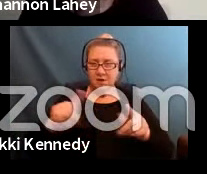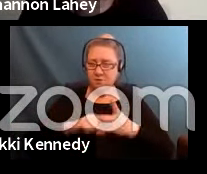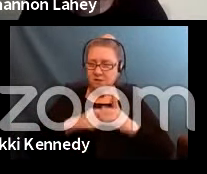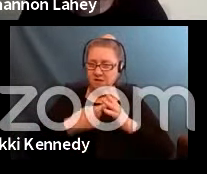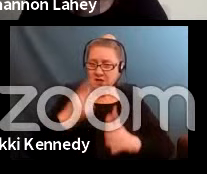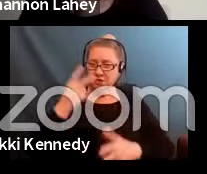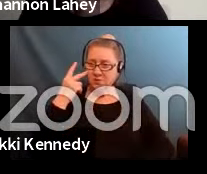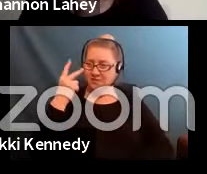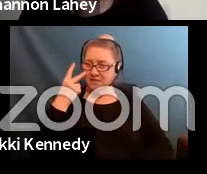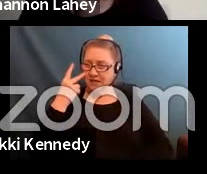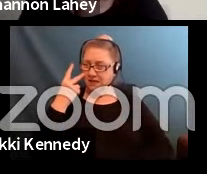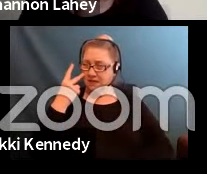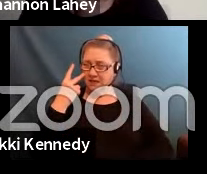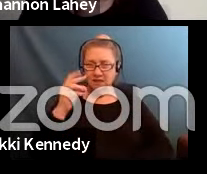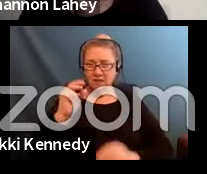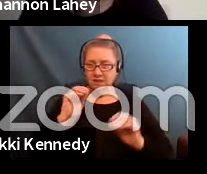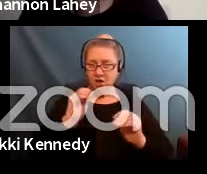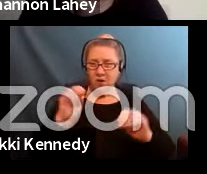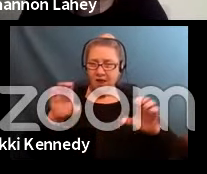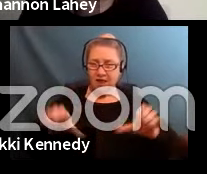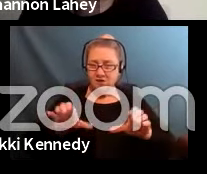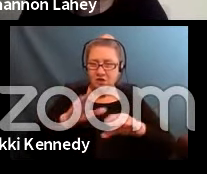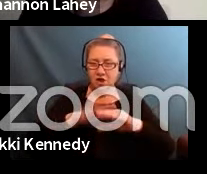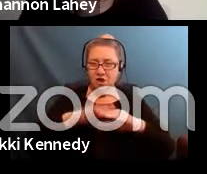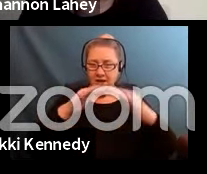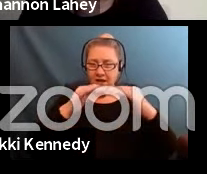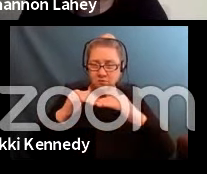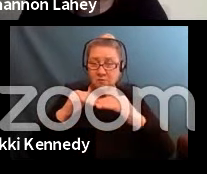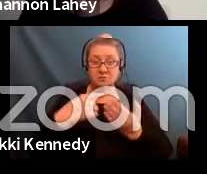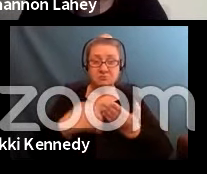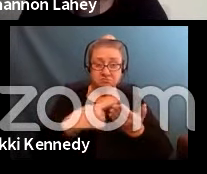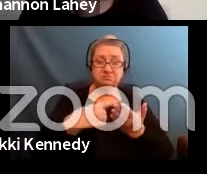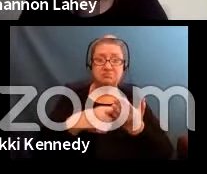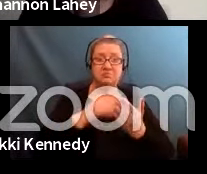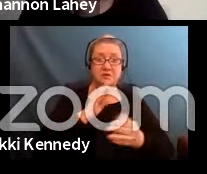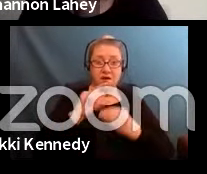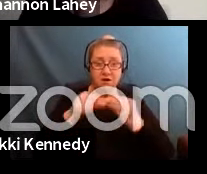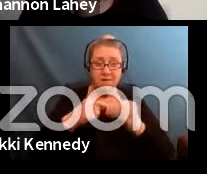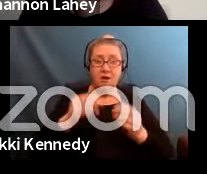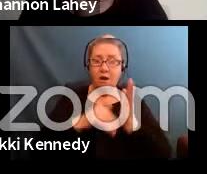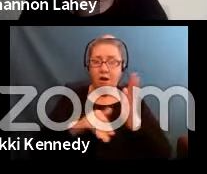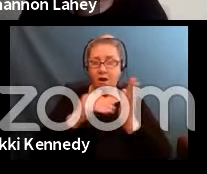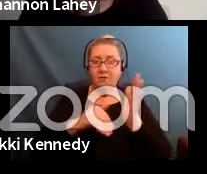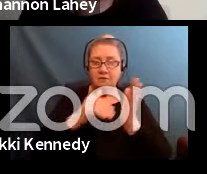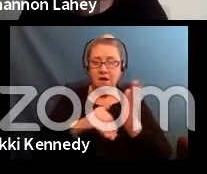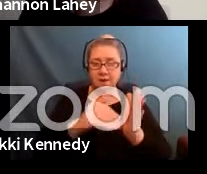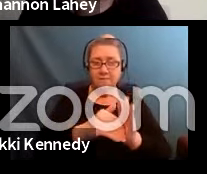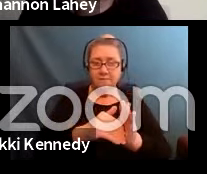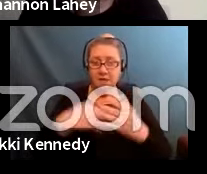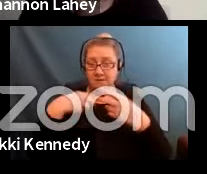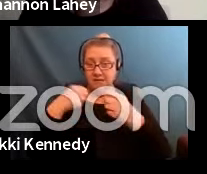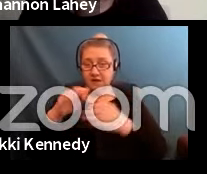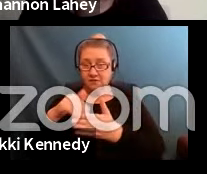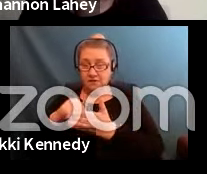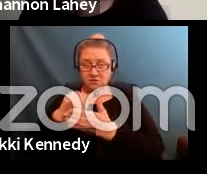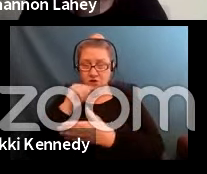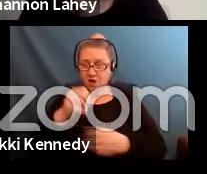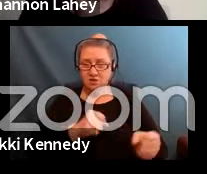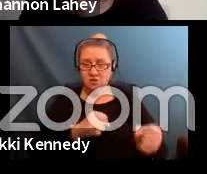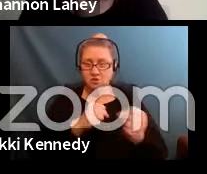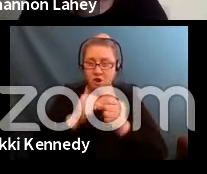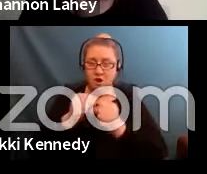not see action on the equitable. We're just talk about equitable all the time. And health centers haven't been as strongly as part of